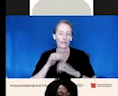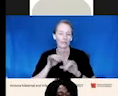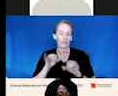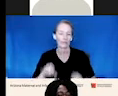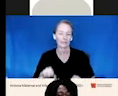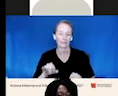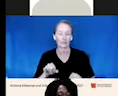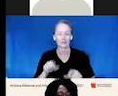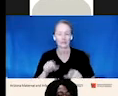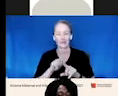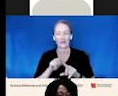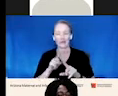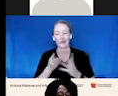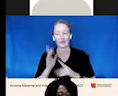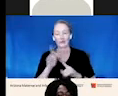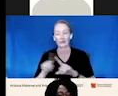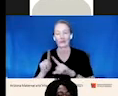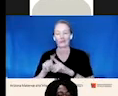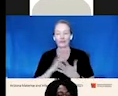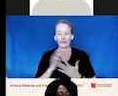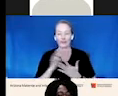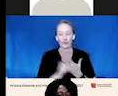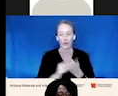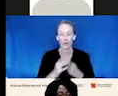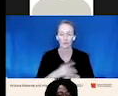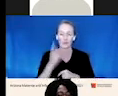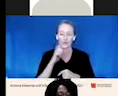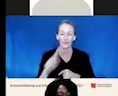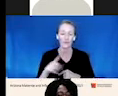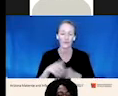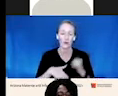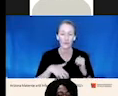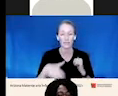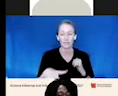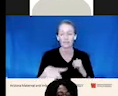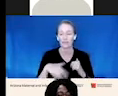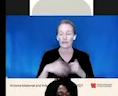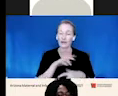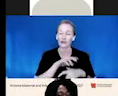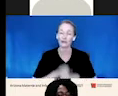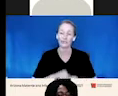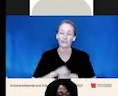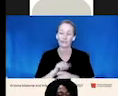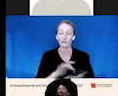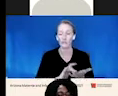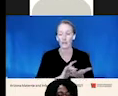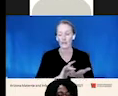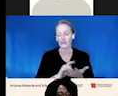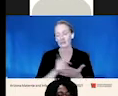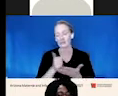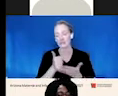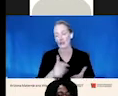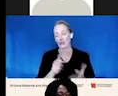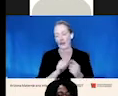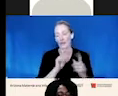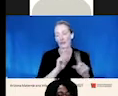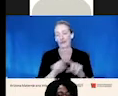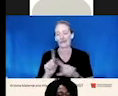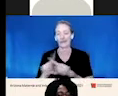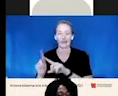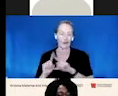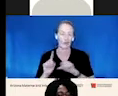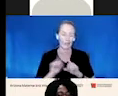of pregnancy and women's health, there are traditional medicines for pregnant women that help with various symptoms and conditions, for example, bone broth